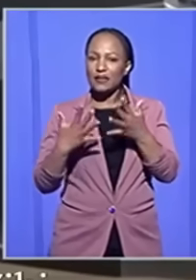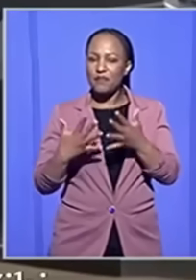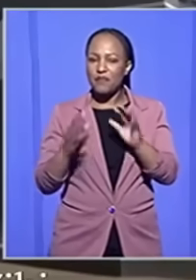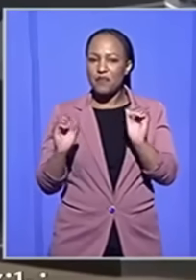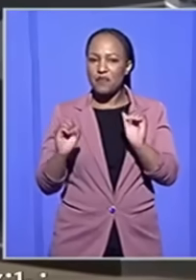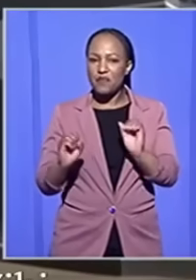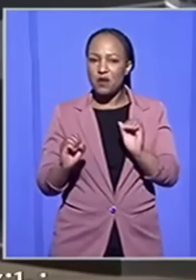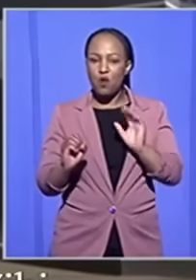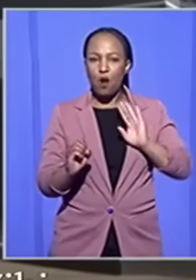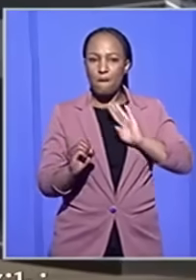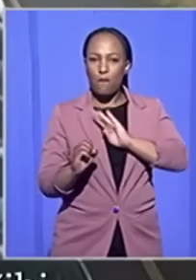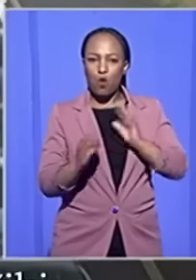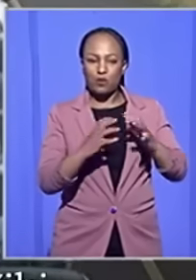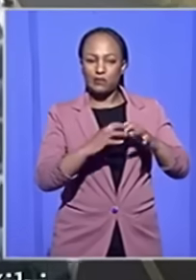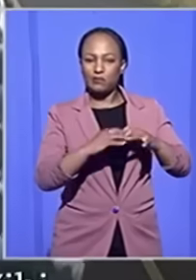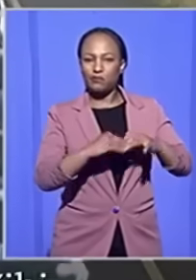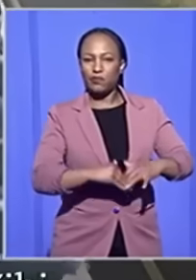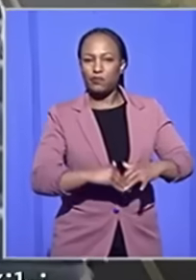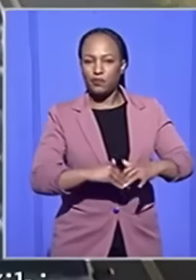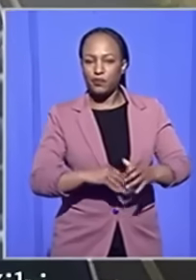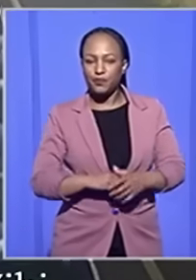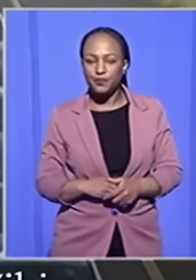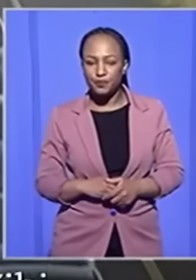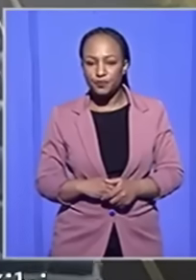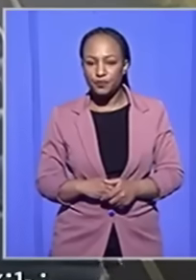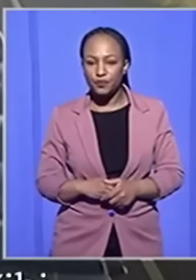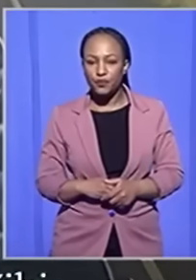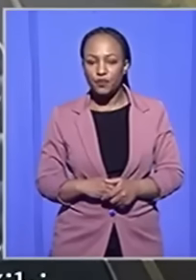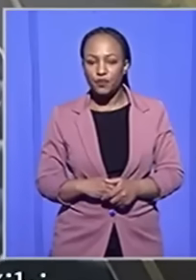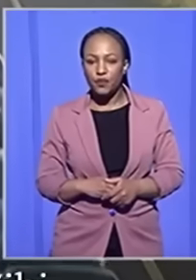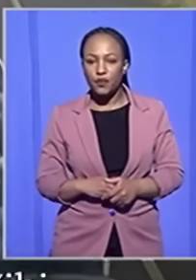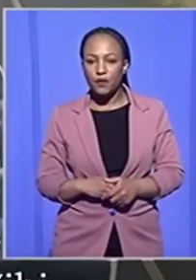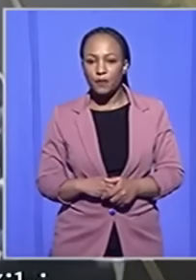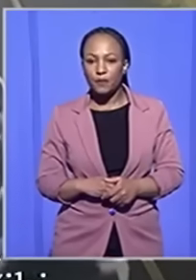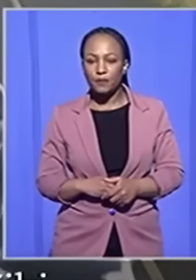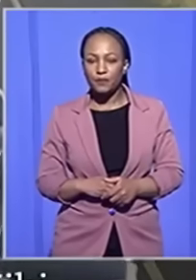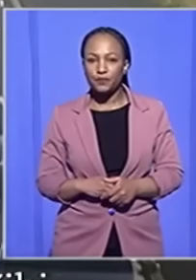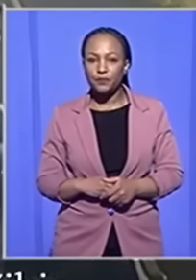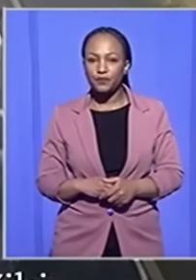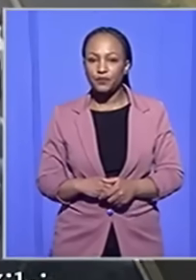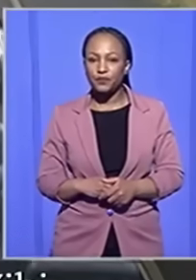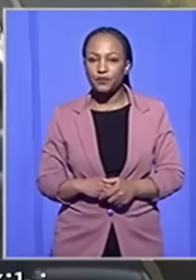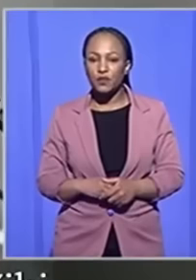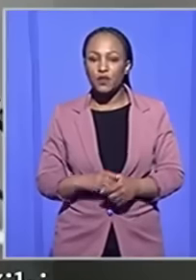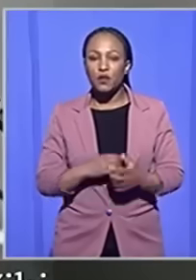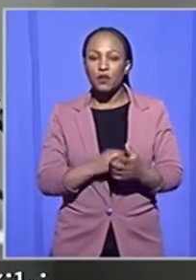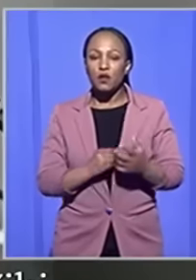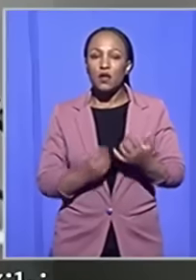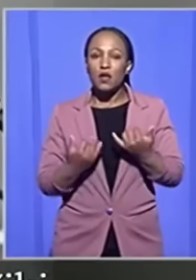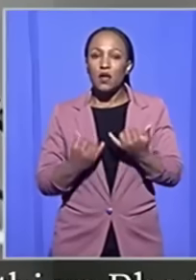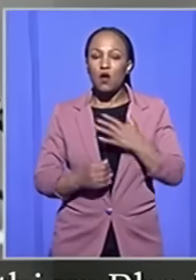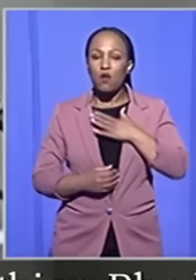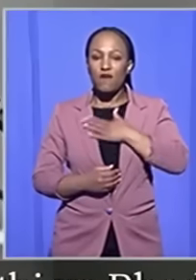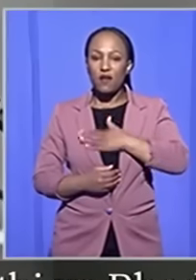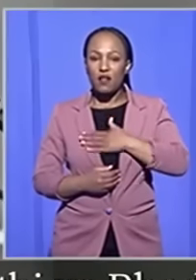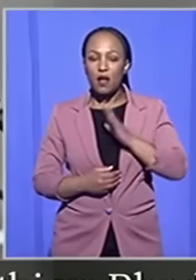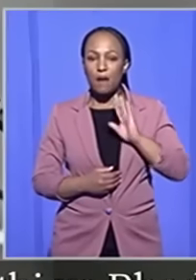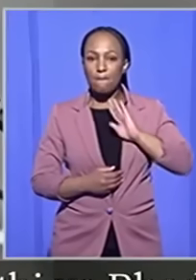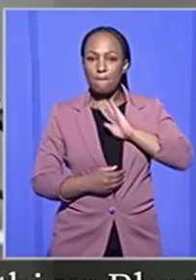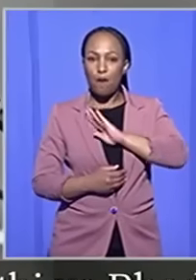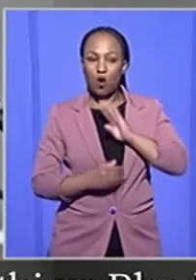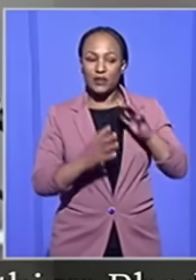le boto e phatlaladiwa. We do feel, however, that even in the context of the board being dissolved, it is